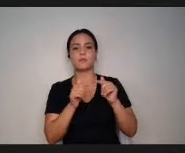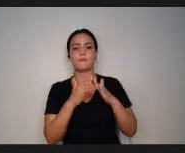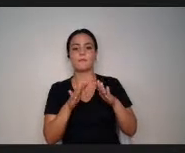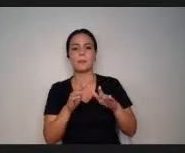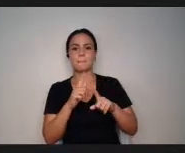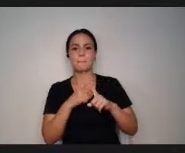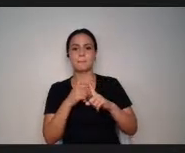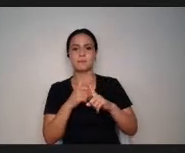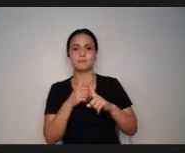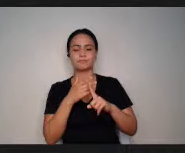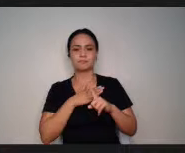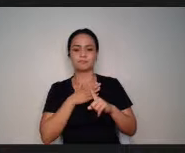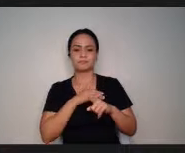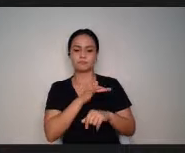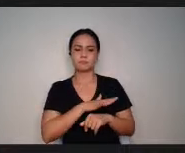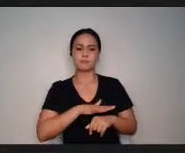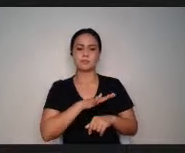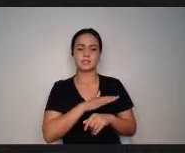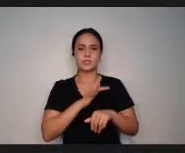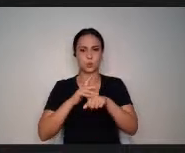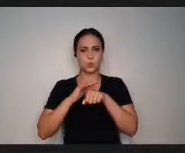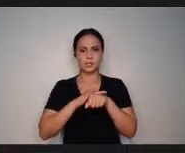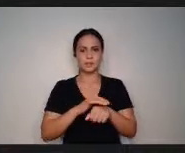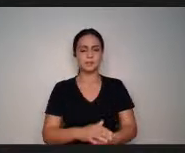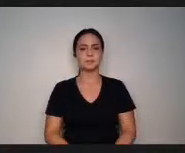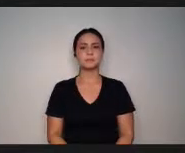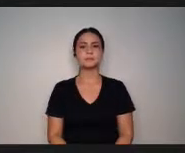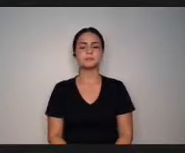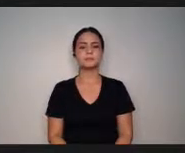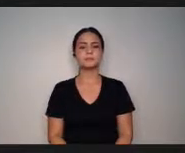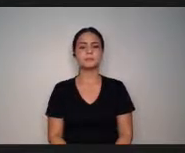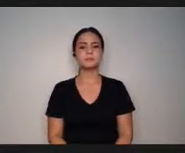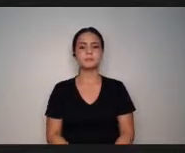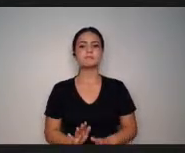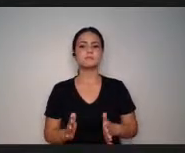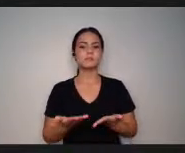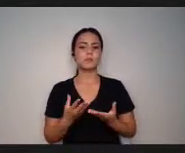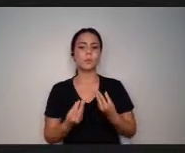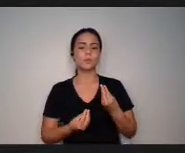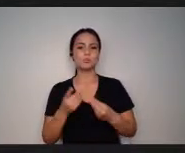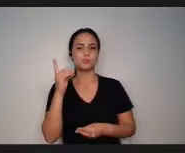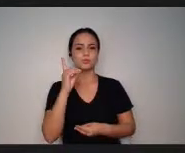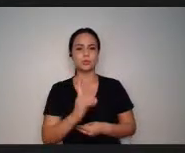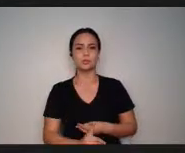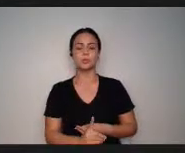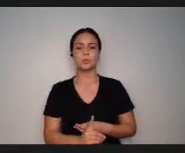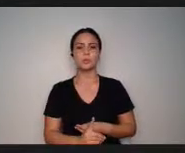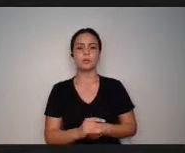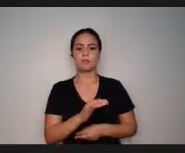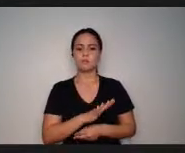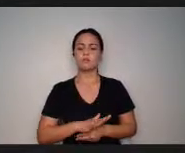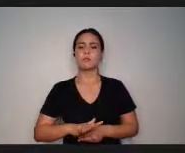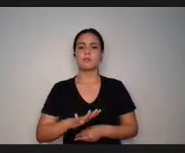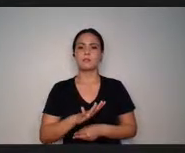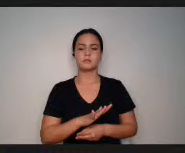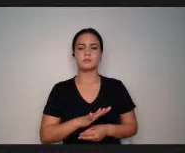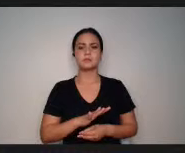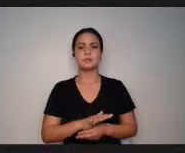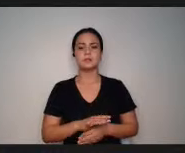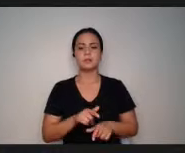So as the director of the Department of Environmental Climate Change and Health at the WHO, Dr. Maria Neira,